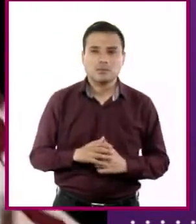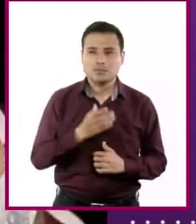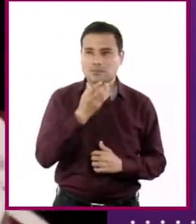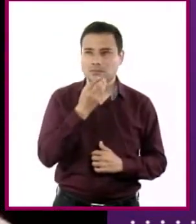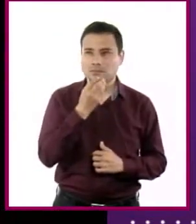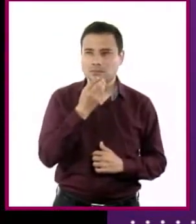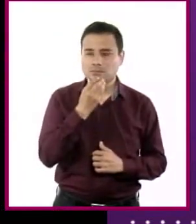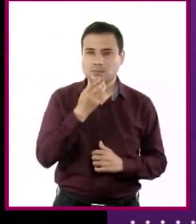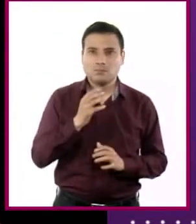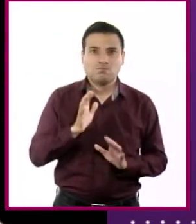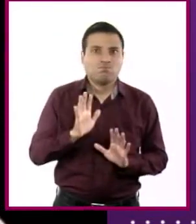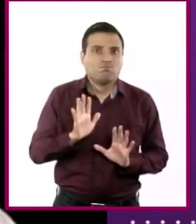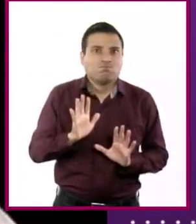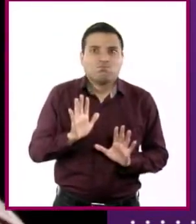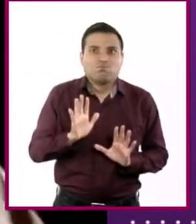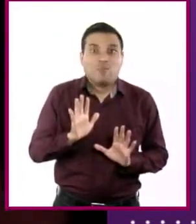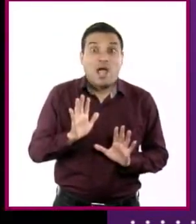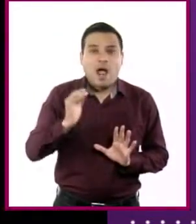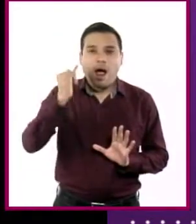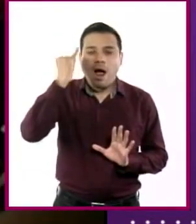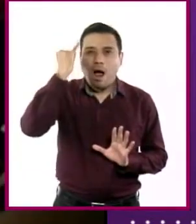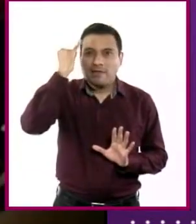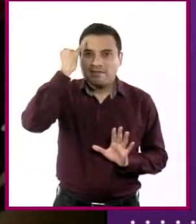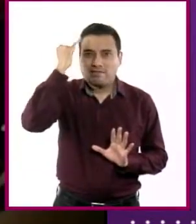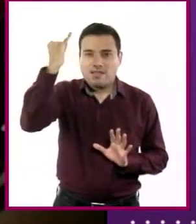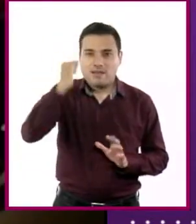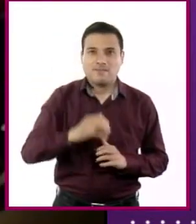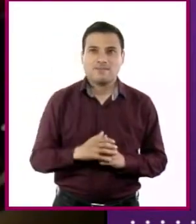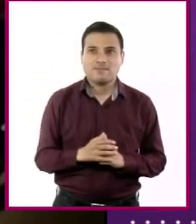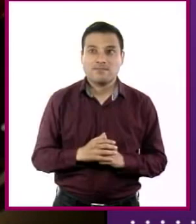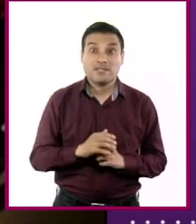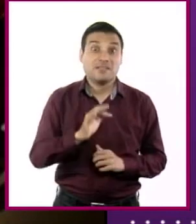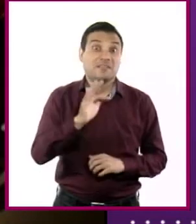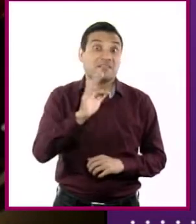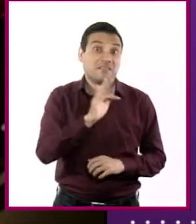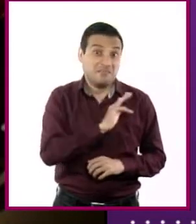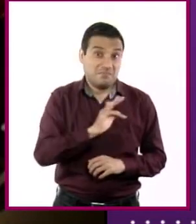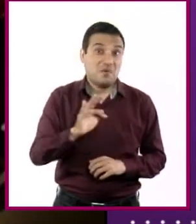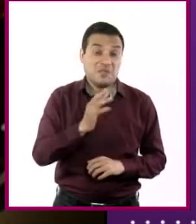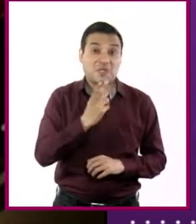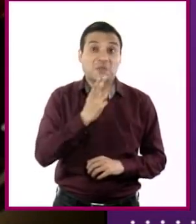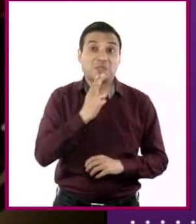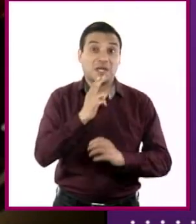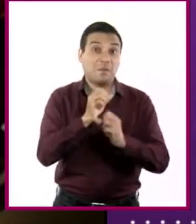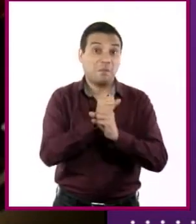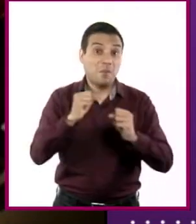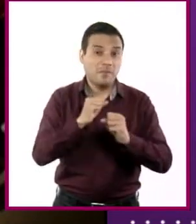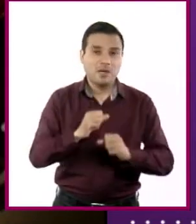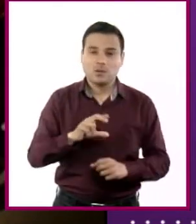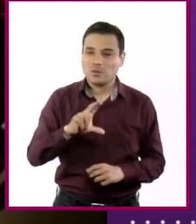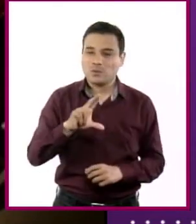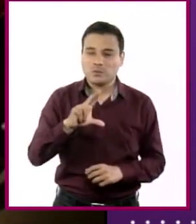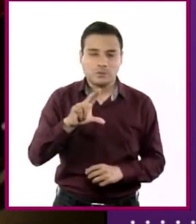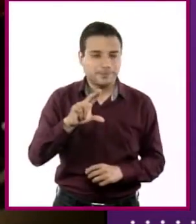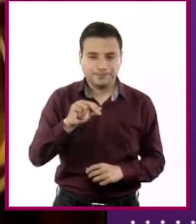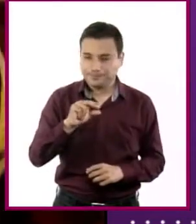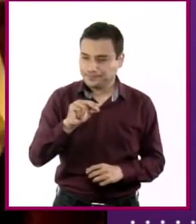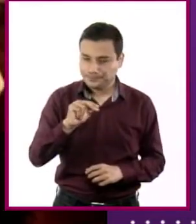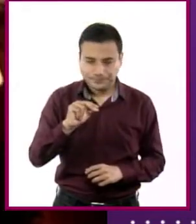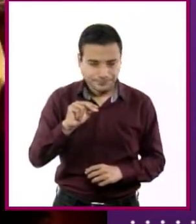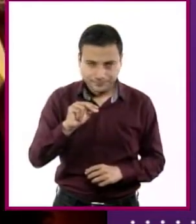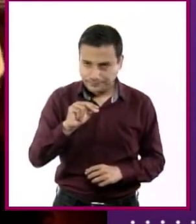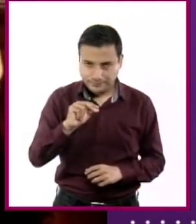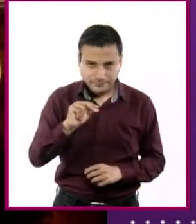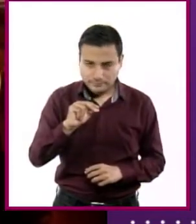I don't know. Maybe a bomb. Oh, oh no, Vladdy. Oh?